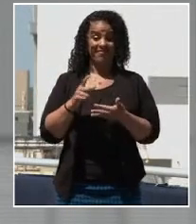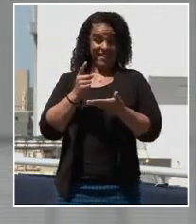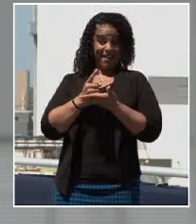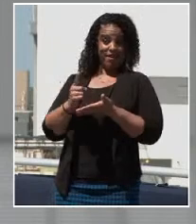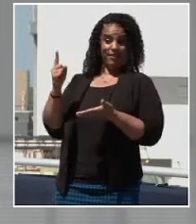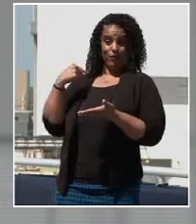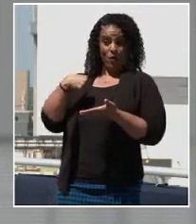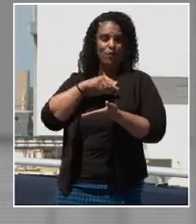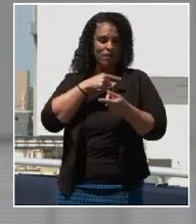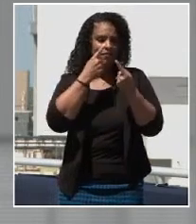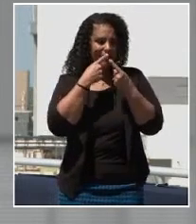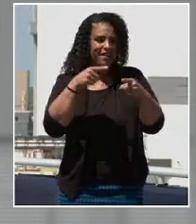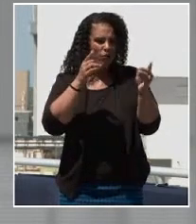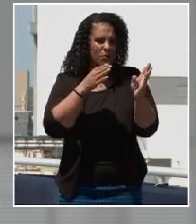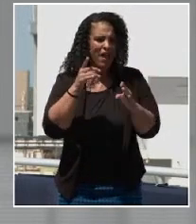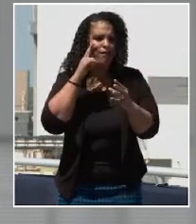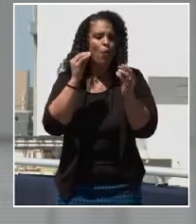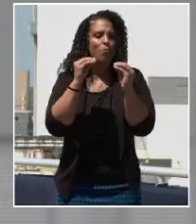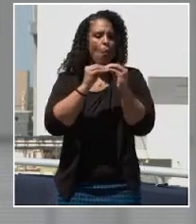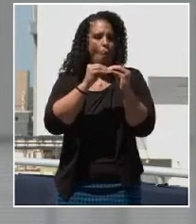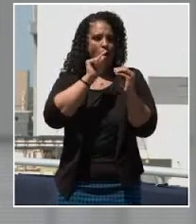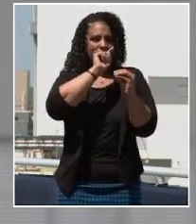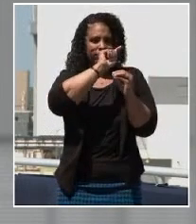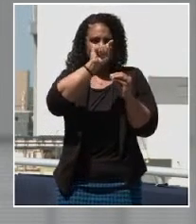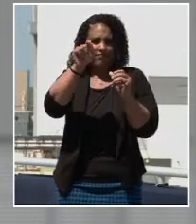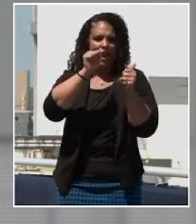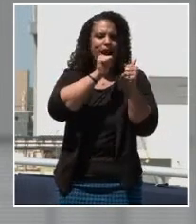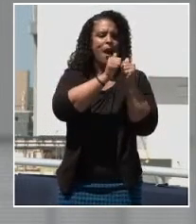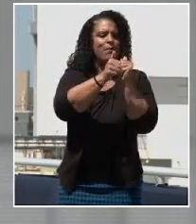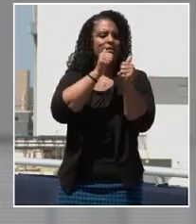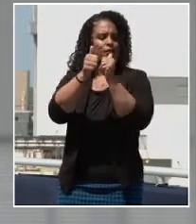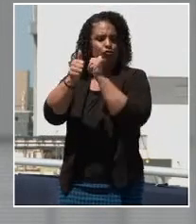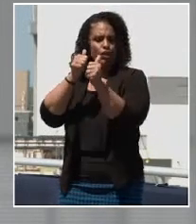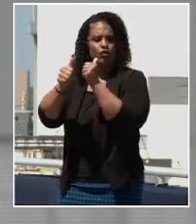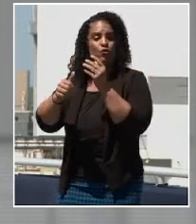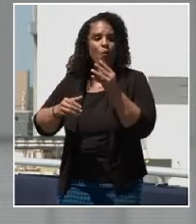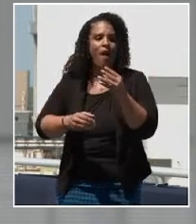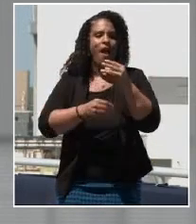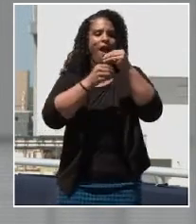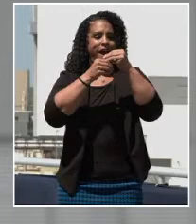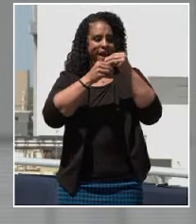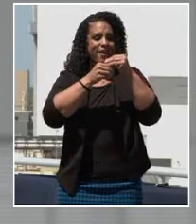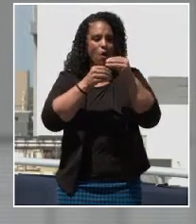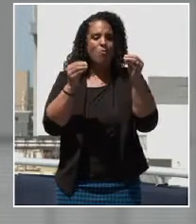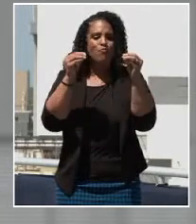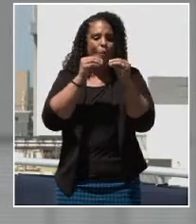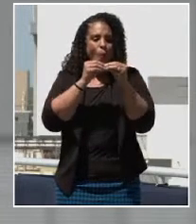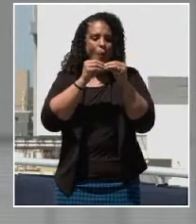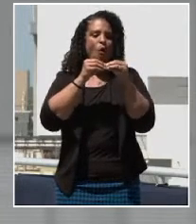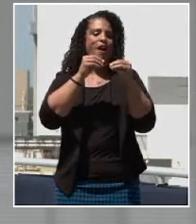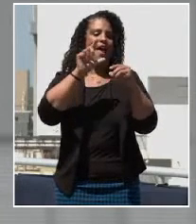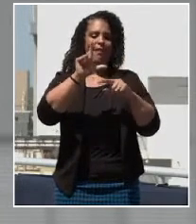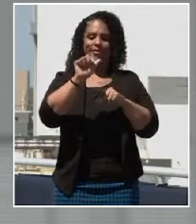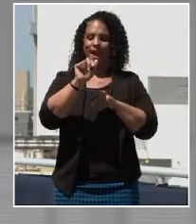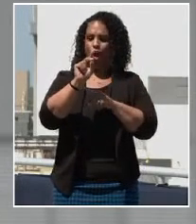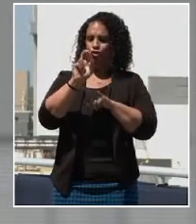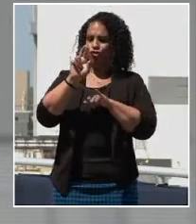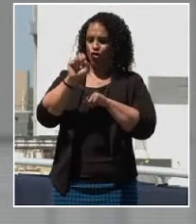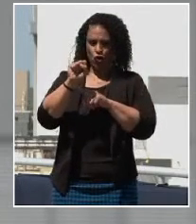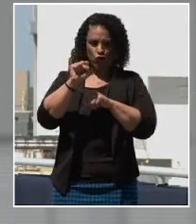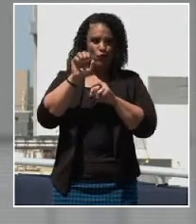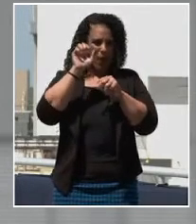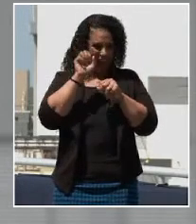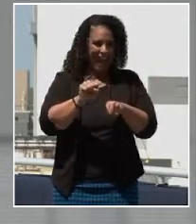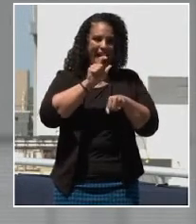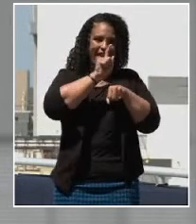we announced a plan for more competition to add add Landers to carry astronauts to